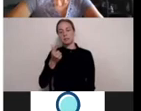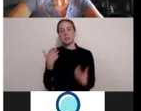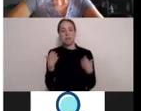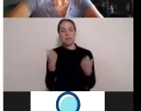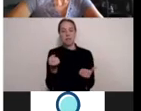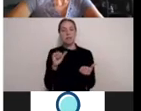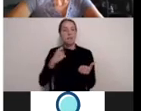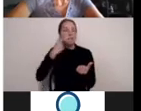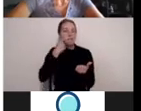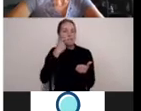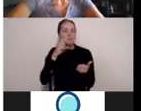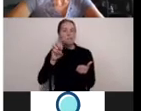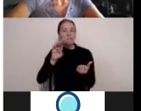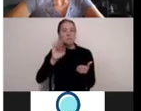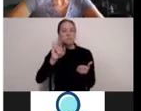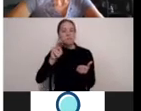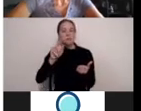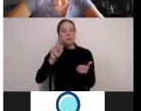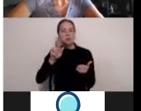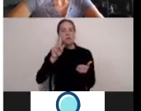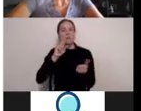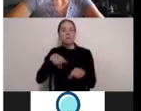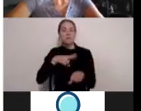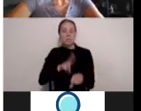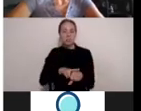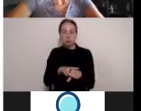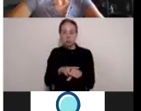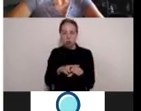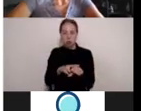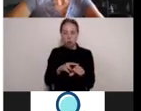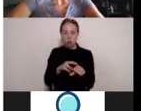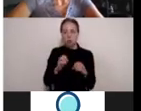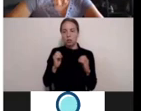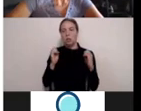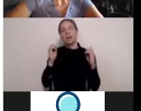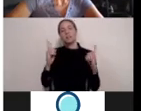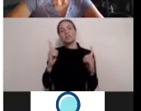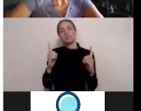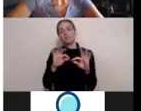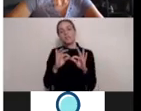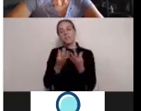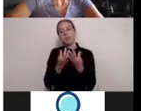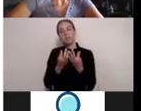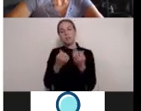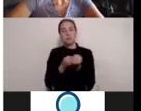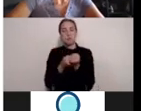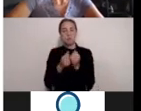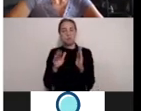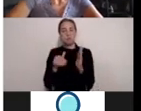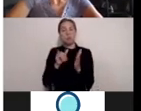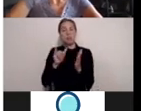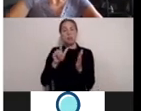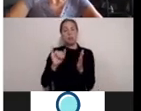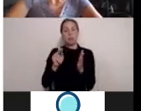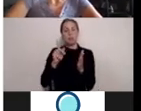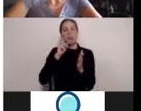did for the National Genetics and Education and Family Support Center, and that link is available, I believe, on